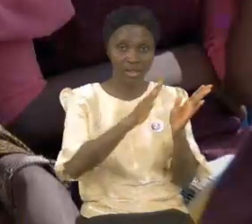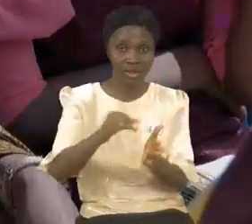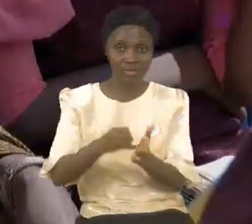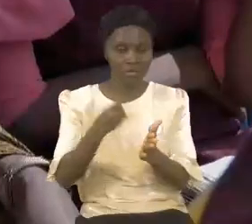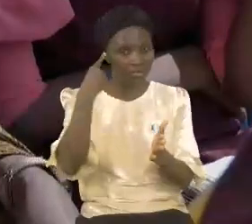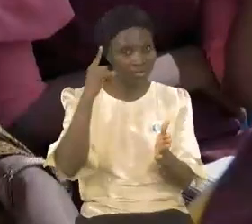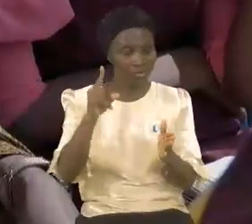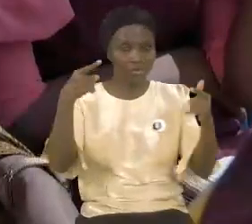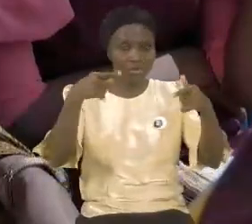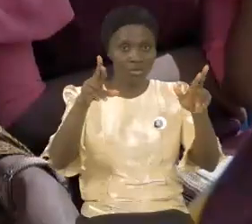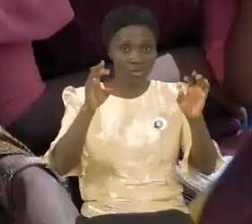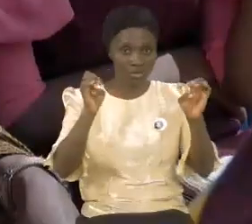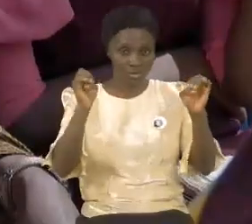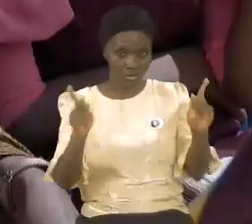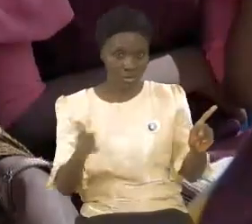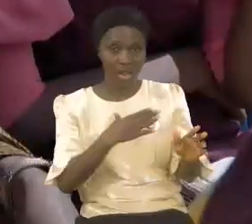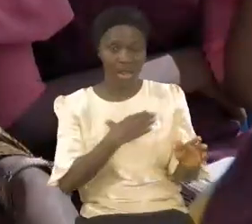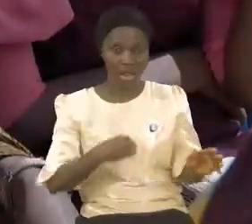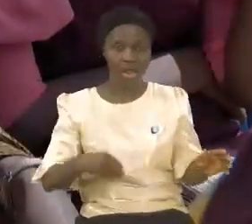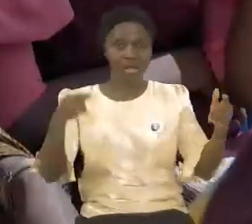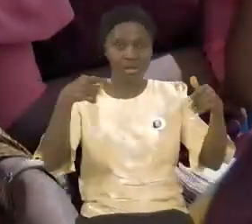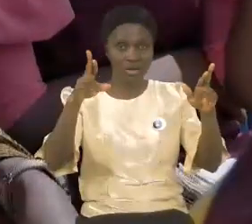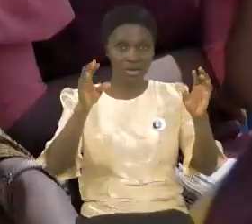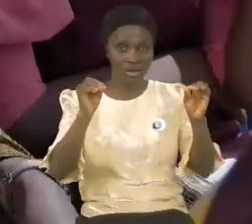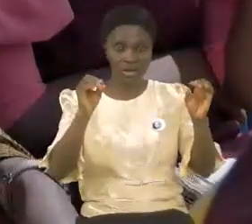for Greece, and Greece left the kingdom